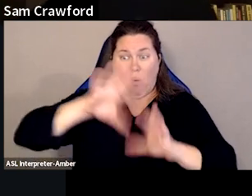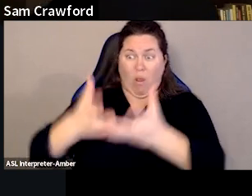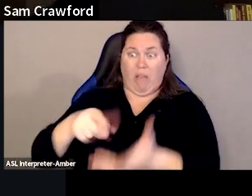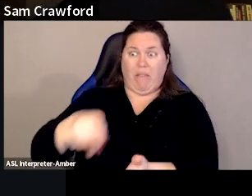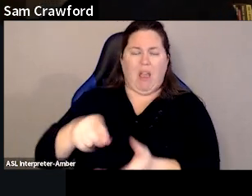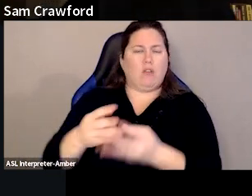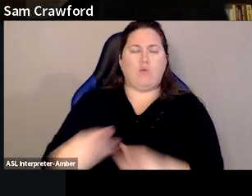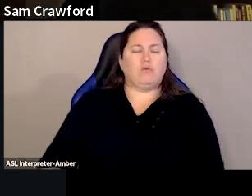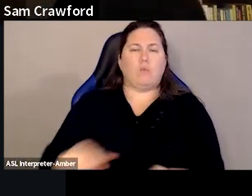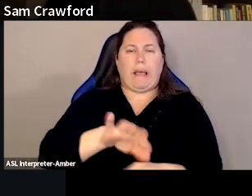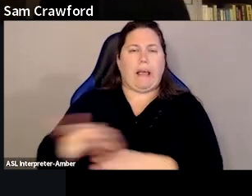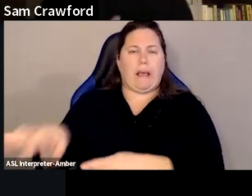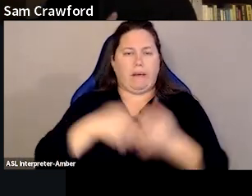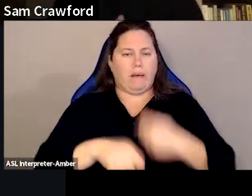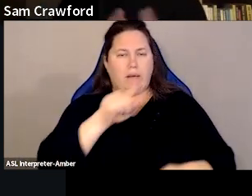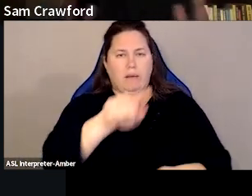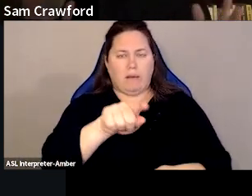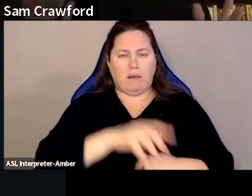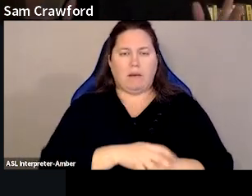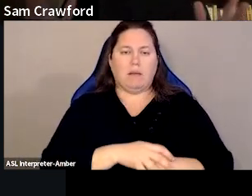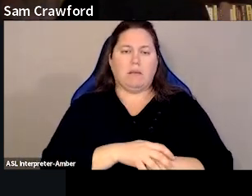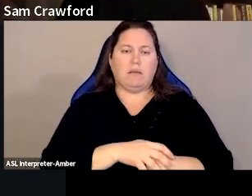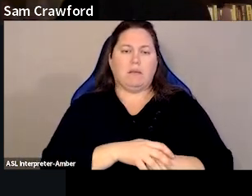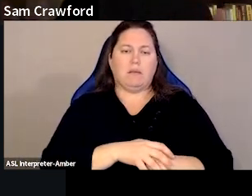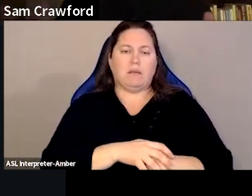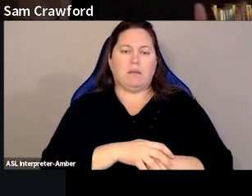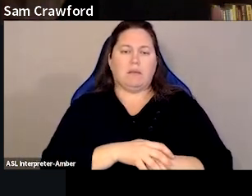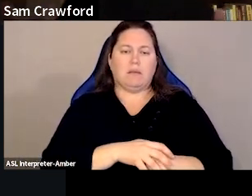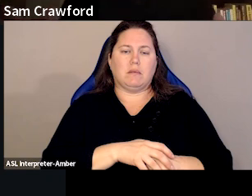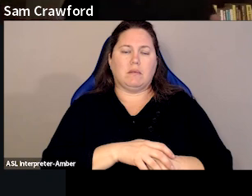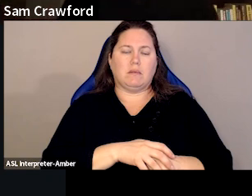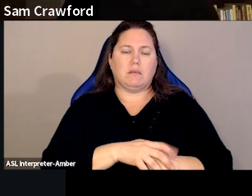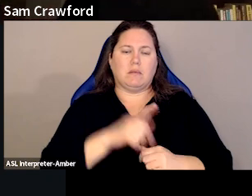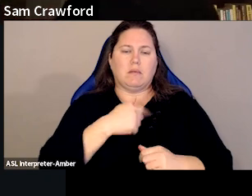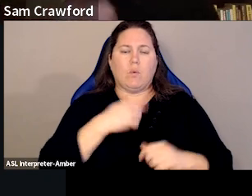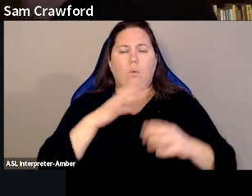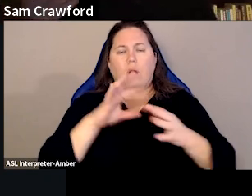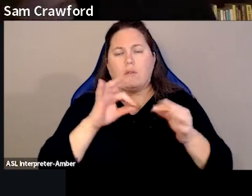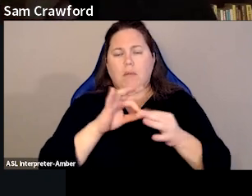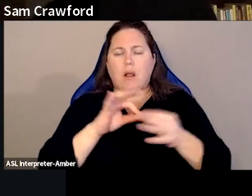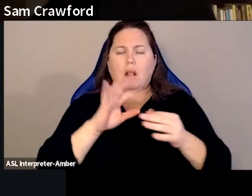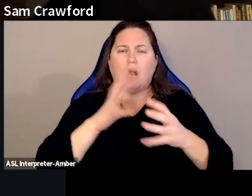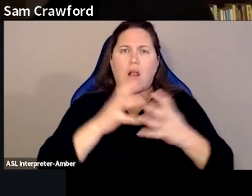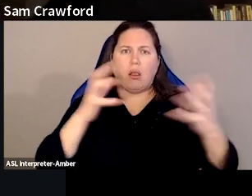So what actually are your options? I've talked a lot about these various builders. Now